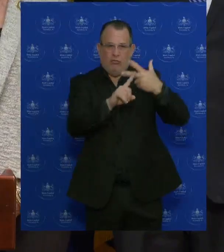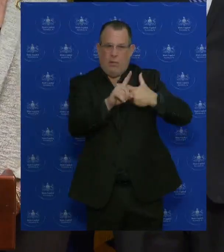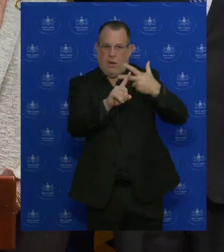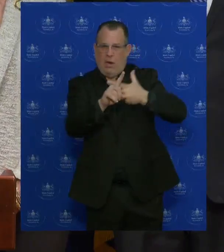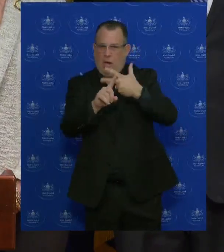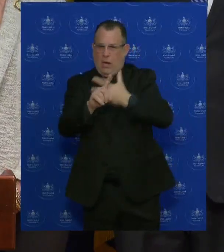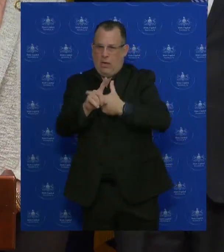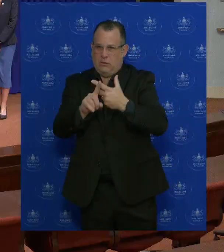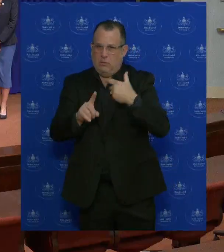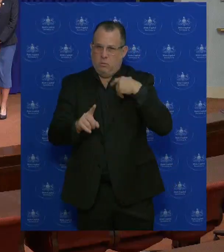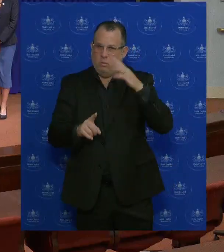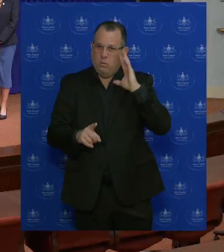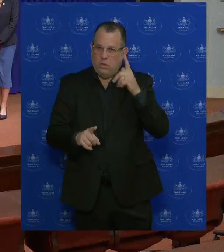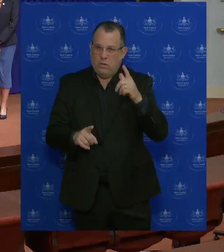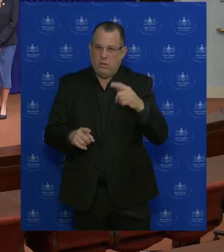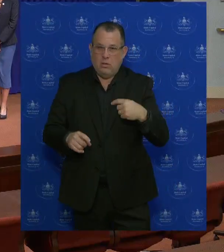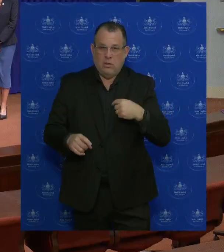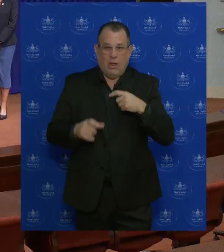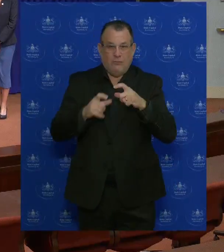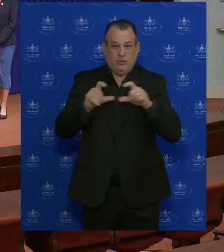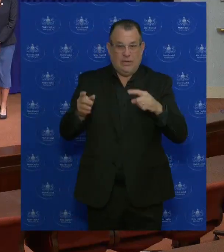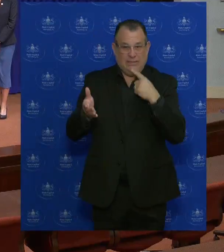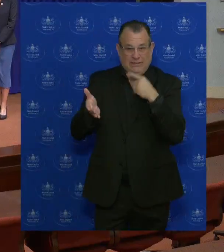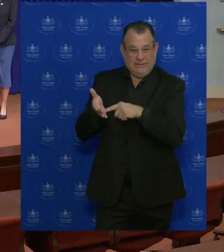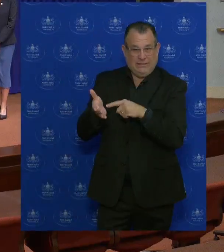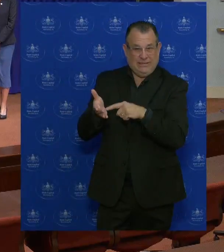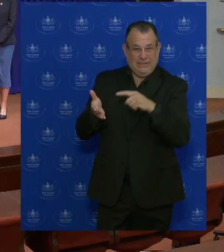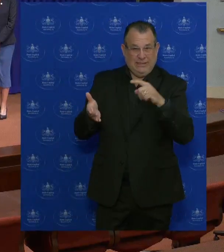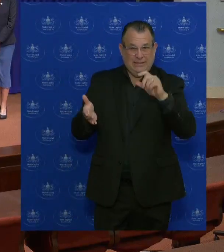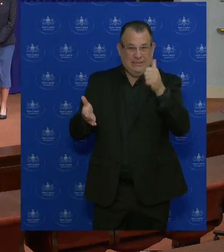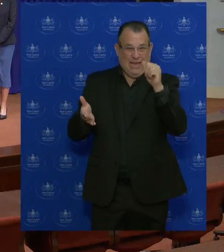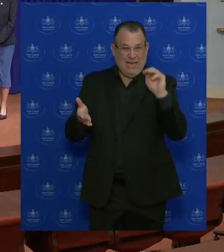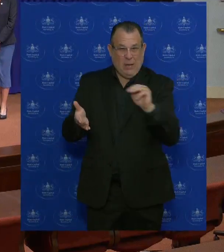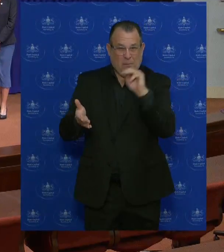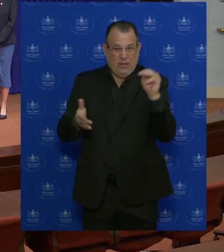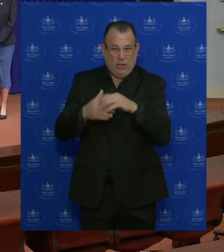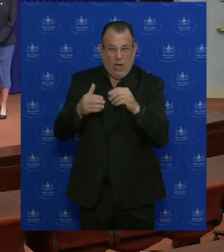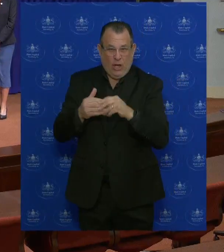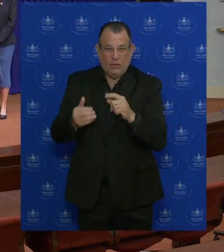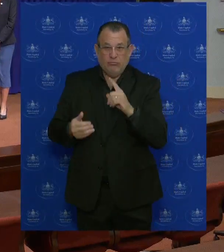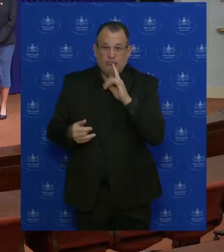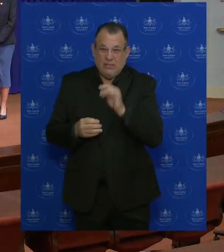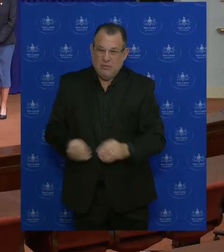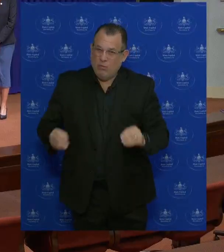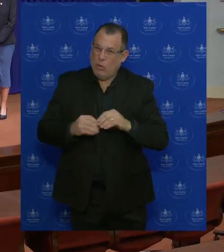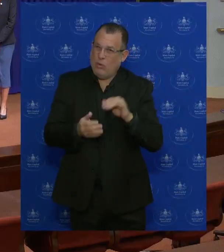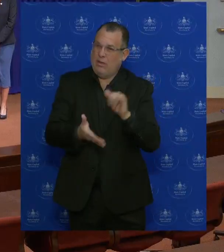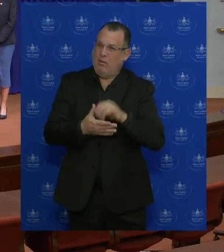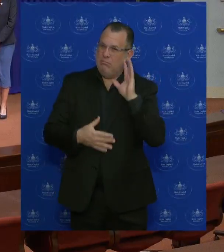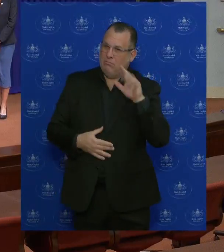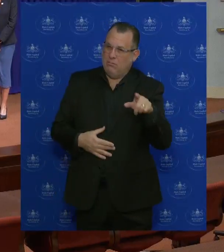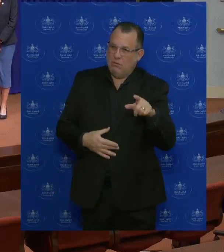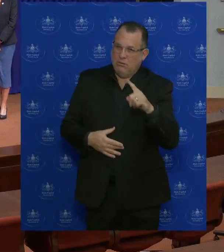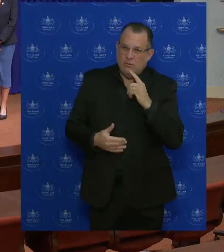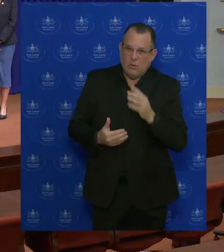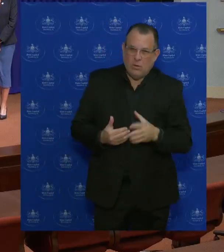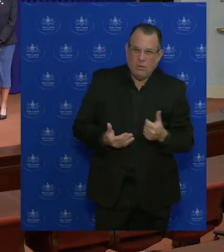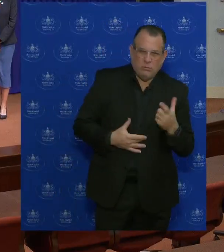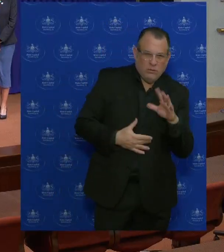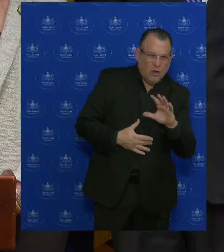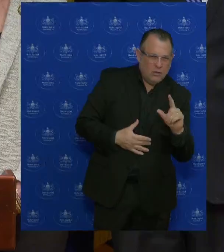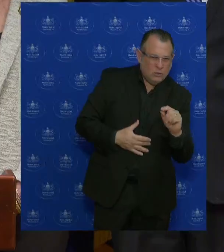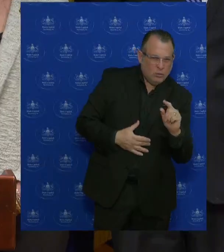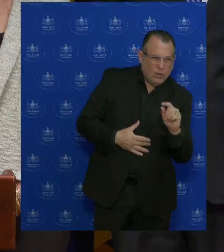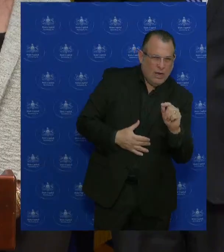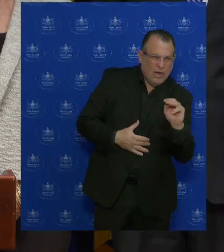really a lot more than that. So assuming we get, we should be close to 20 actually. So returning as much